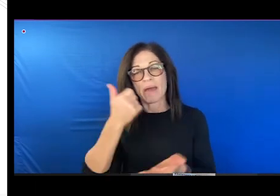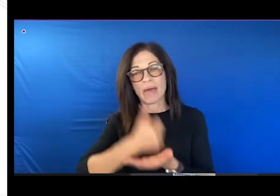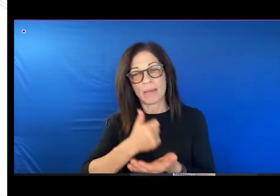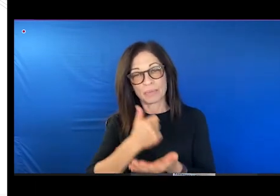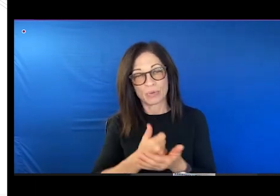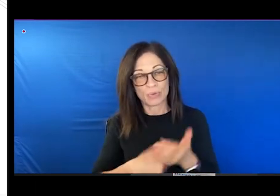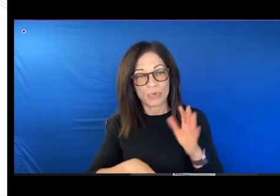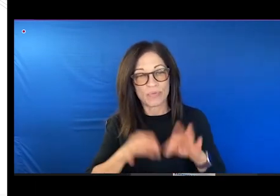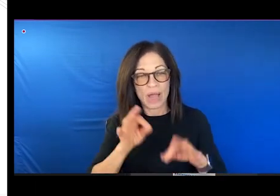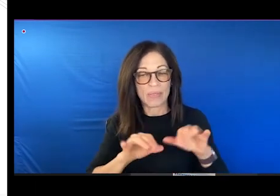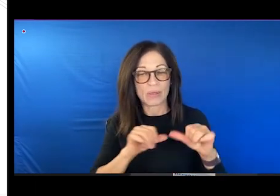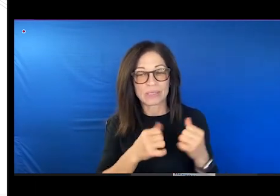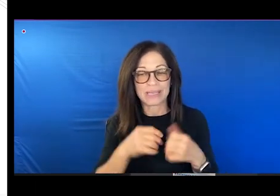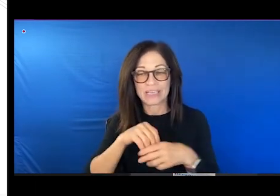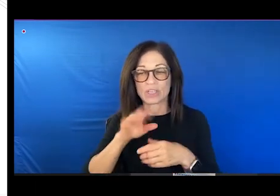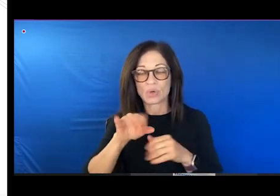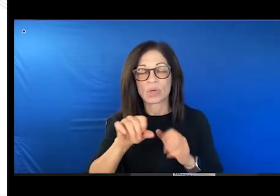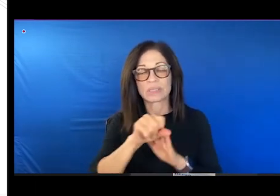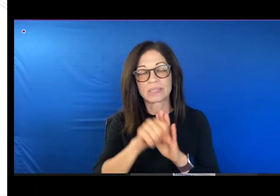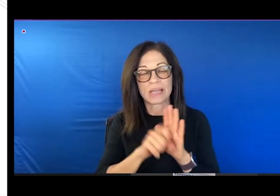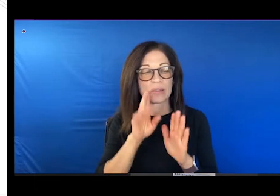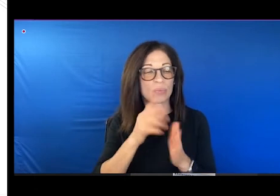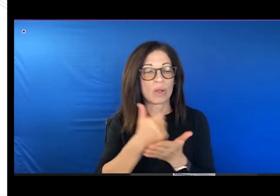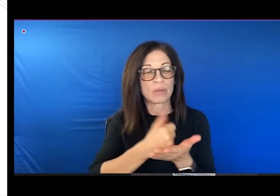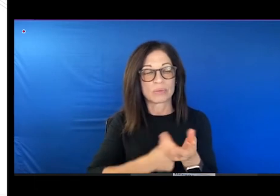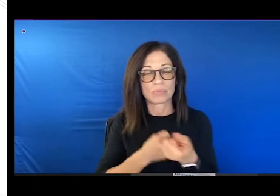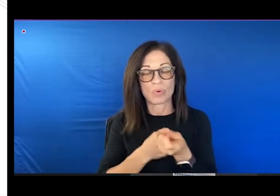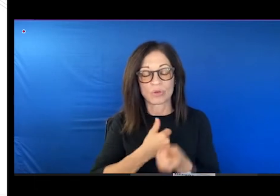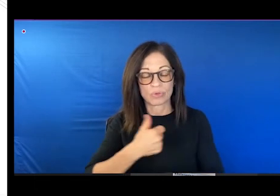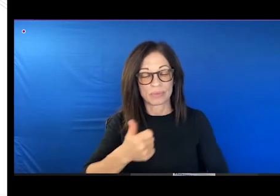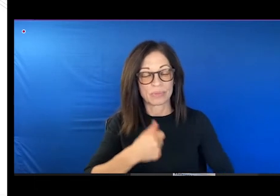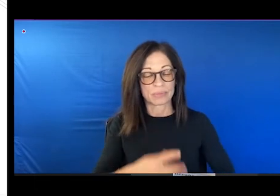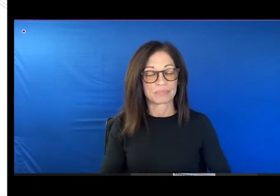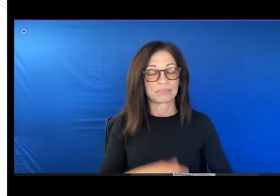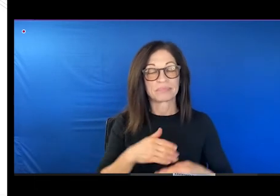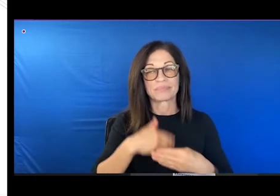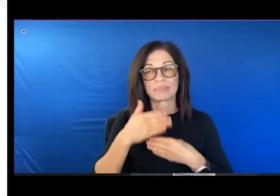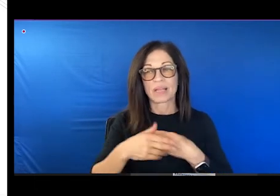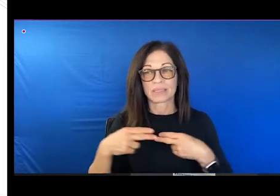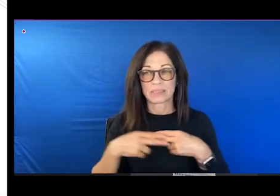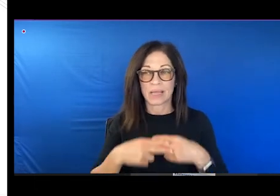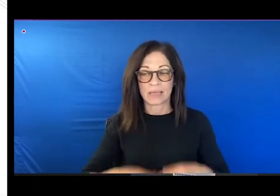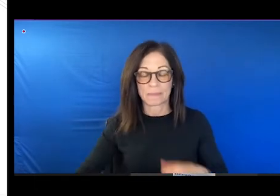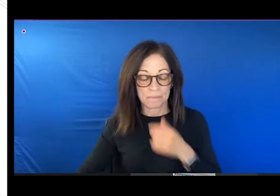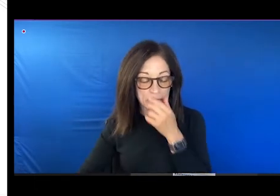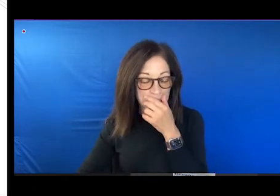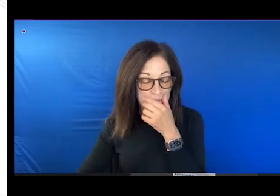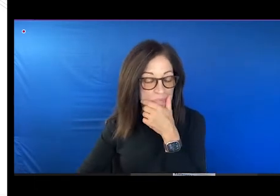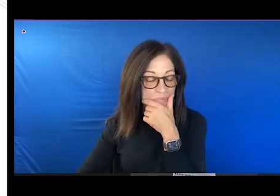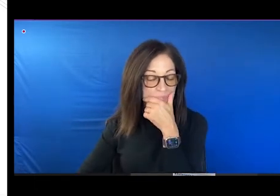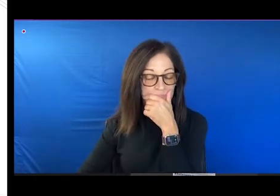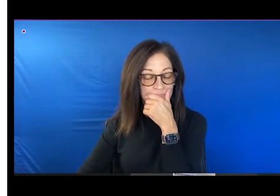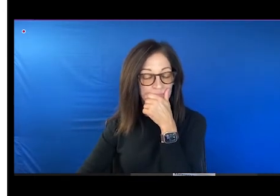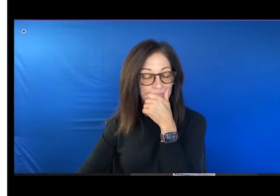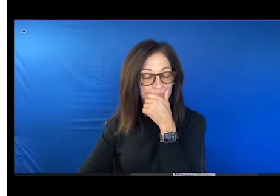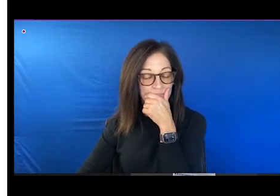you identify those entities in your state that can support transportation. Next slide, please.